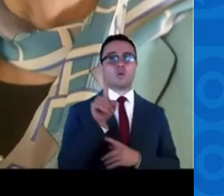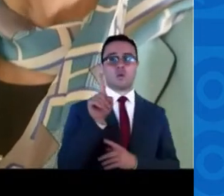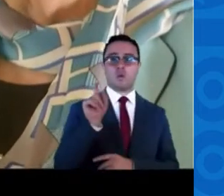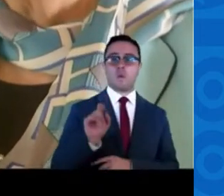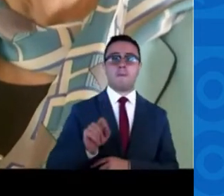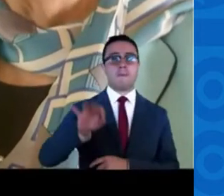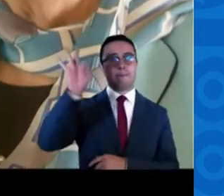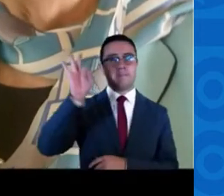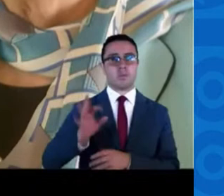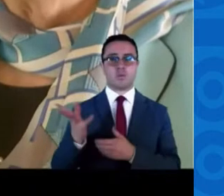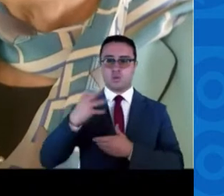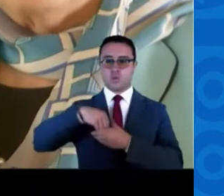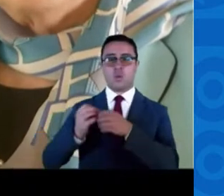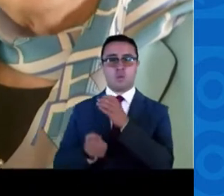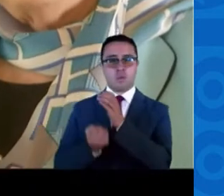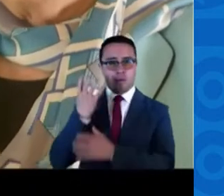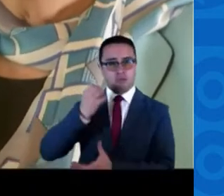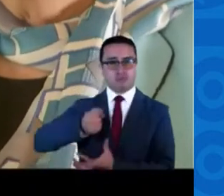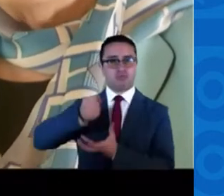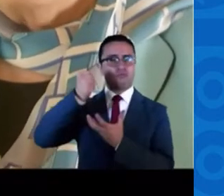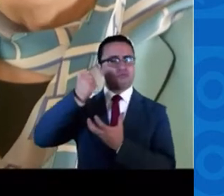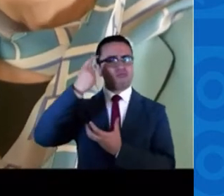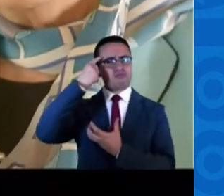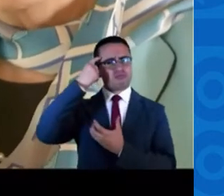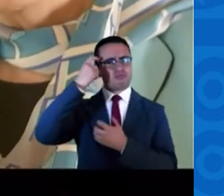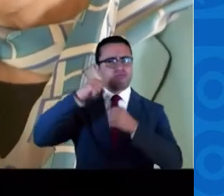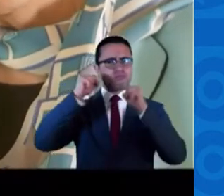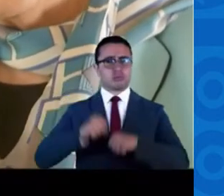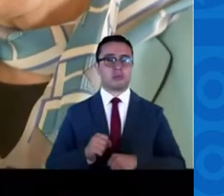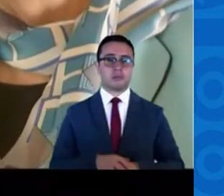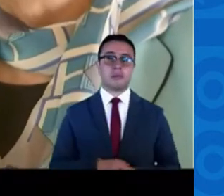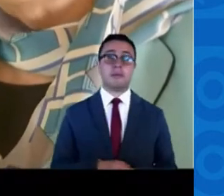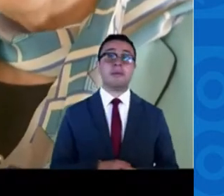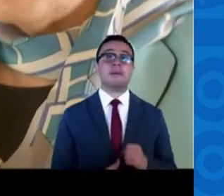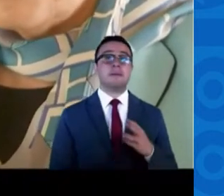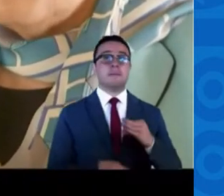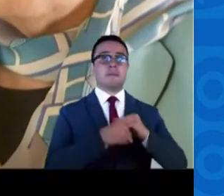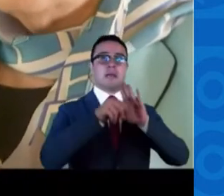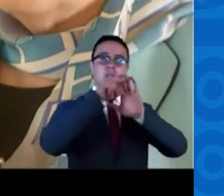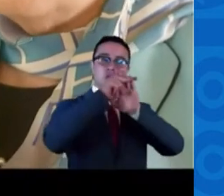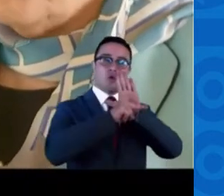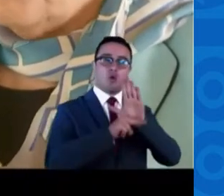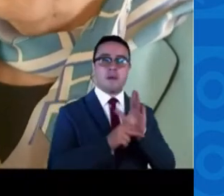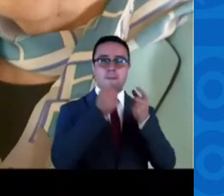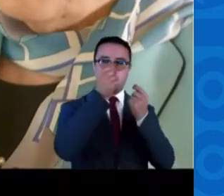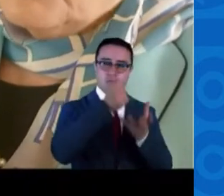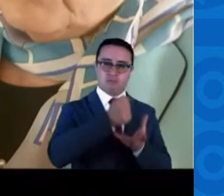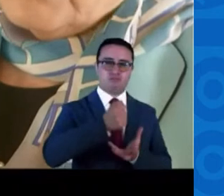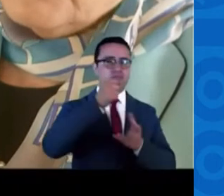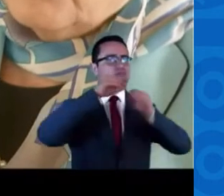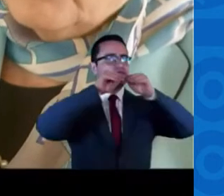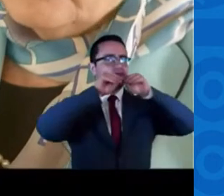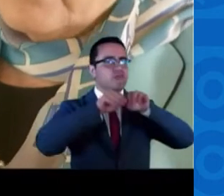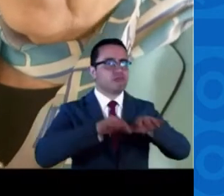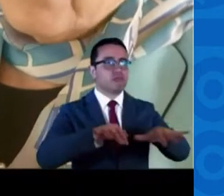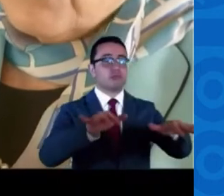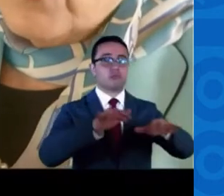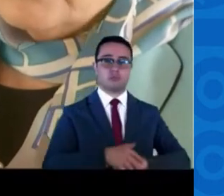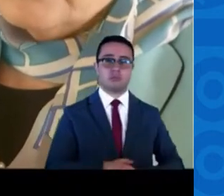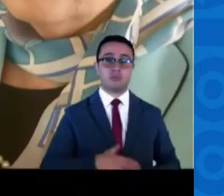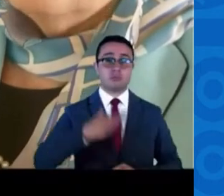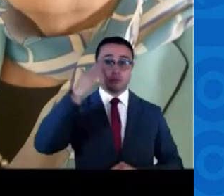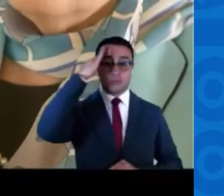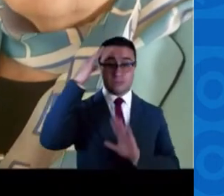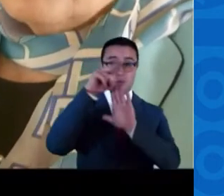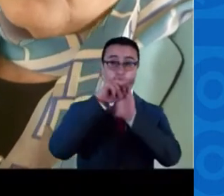PC, a tablet, and perhaps connectivity, low-cost connectivity, of course, expansive fiscal policies.